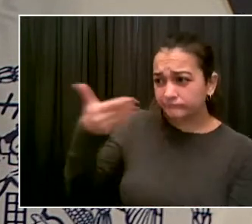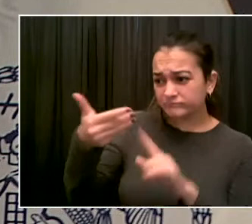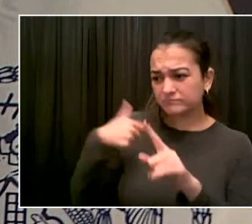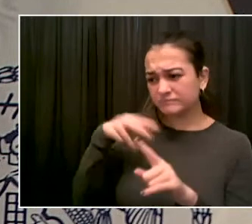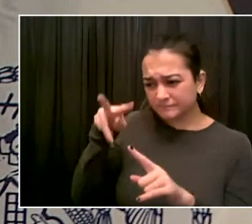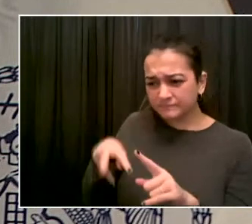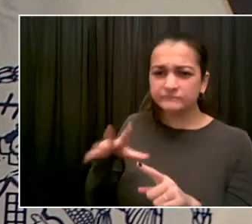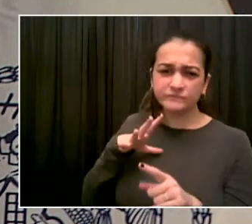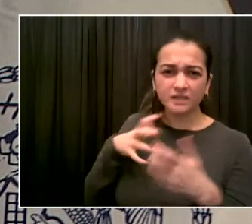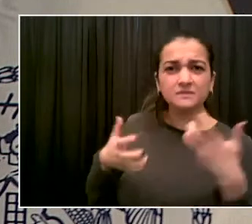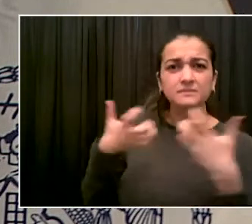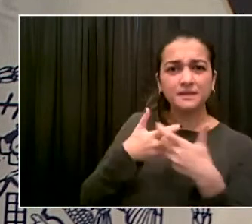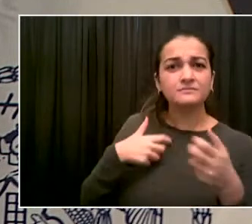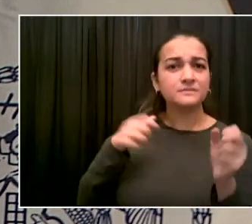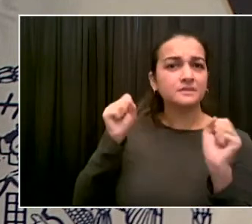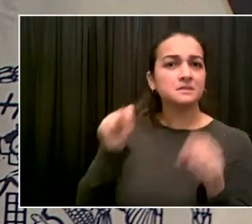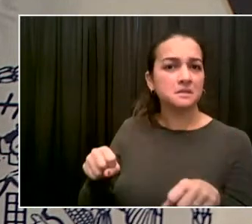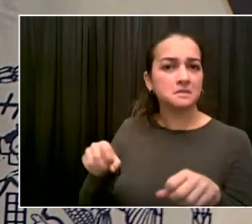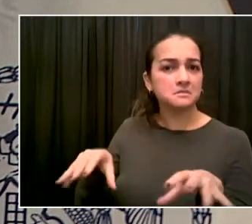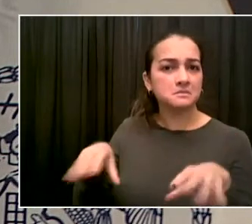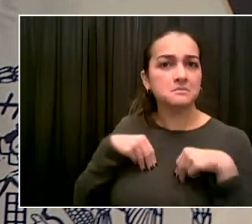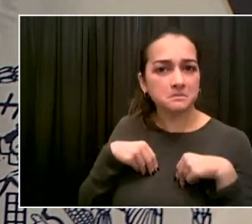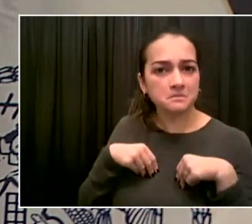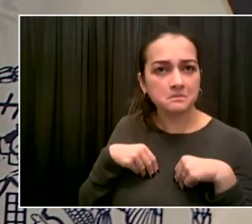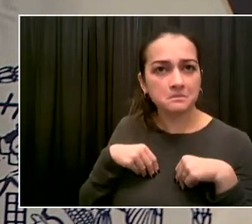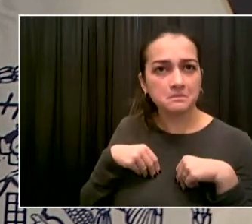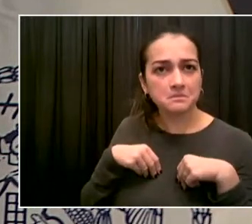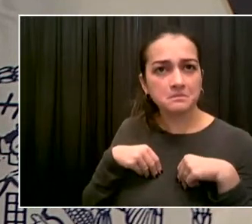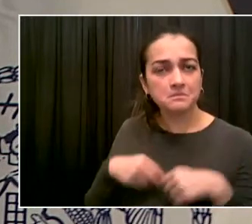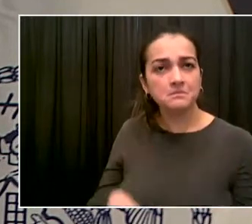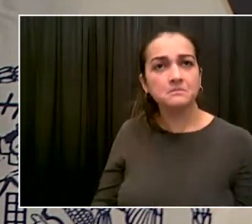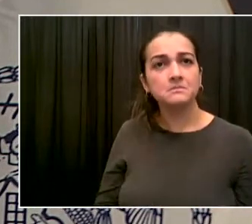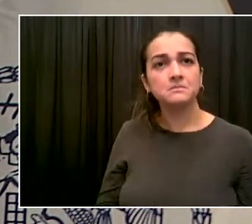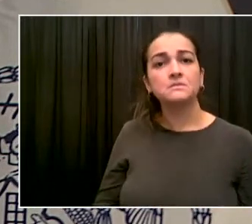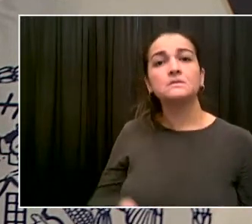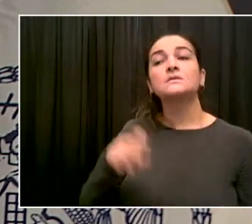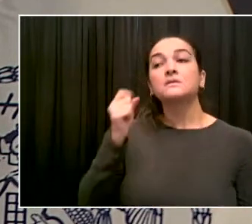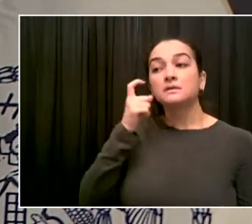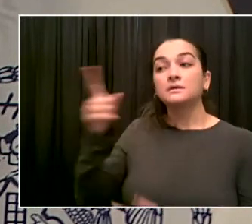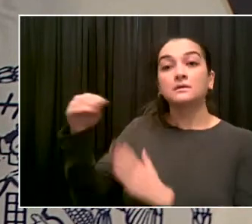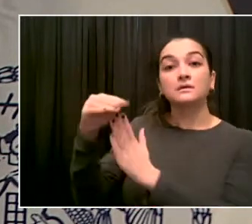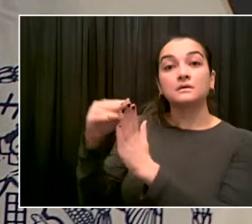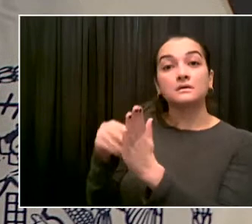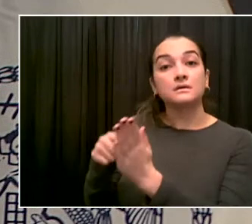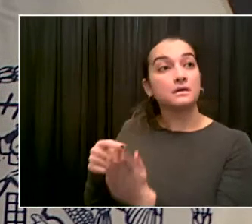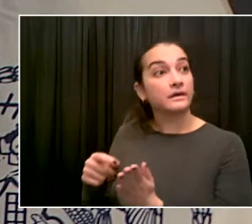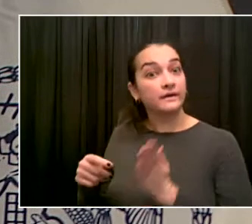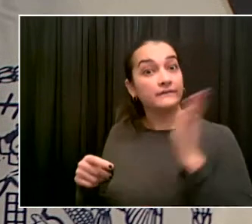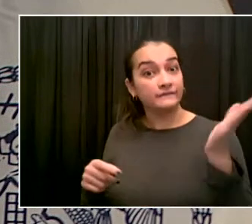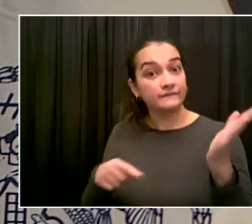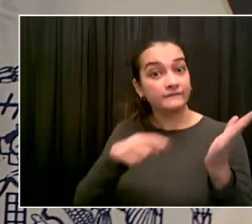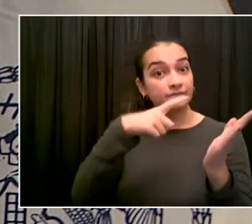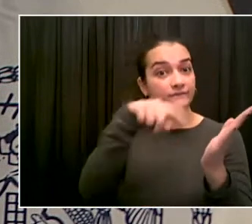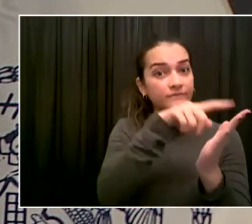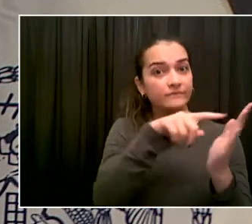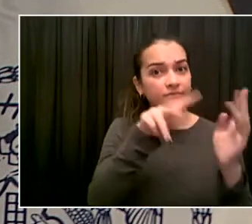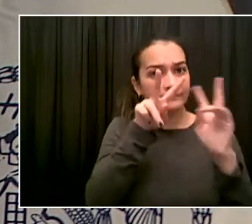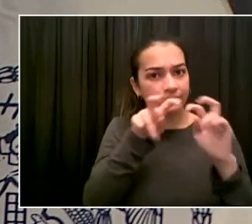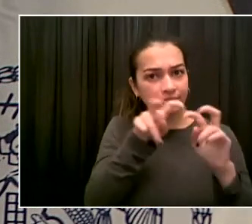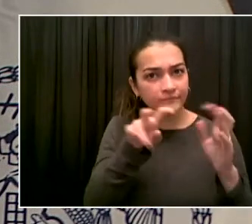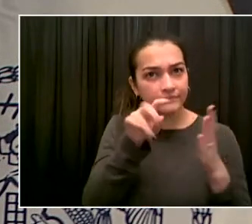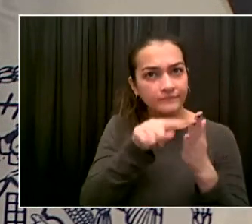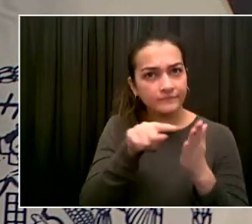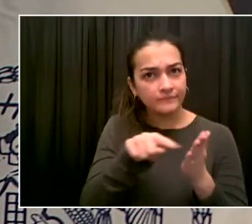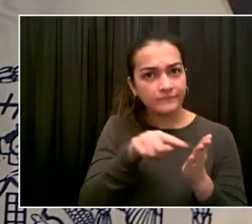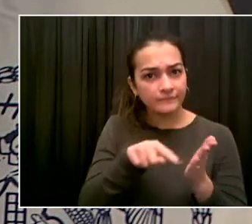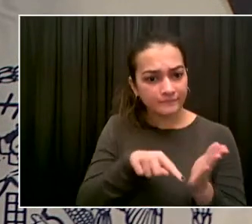more information. But then there's an ultimate decision, and they have to live by that decision. I think that's fair. I think that says to people that we really